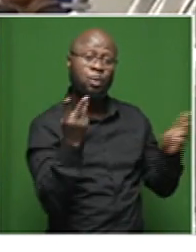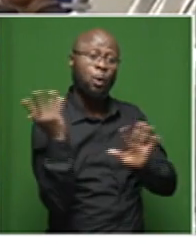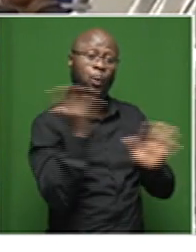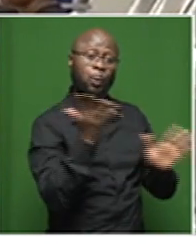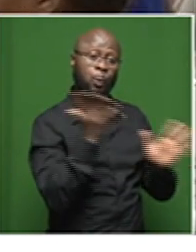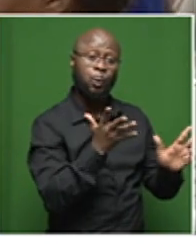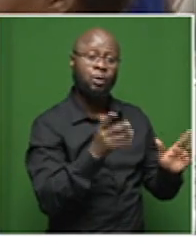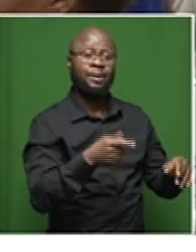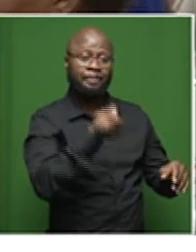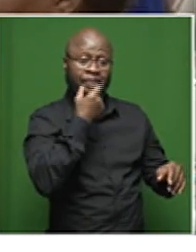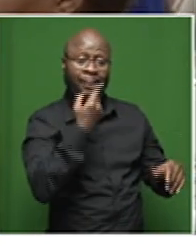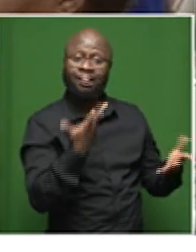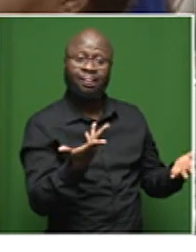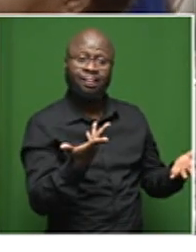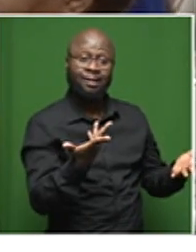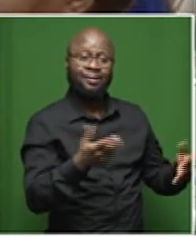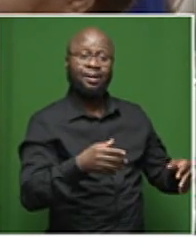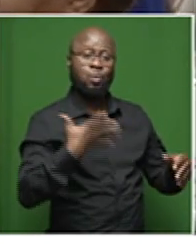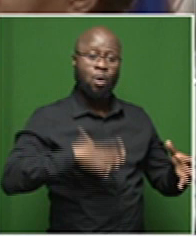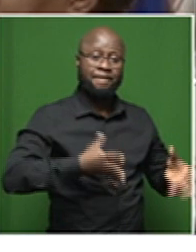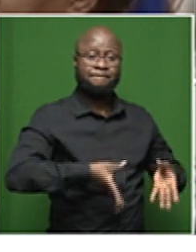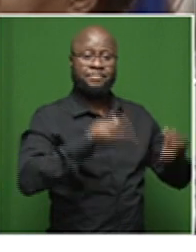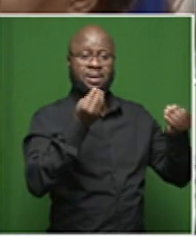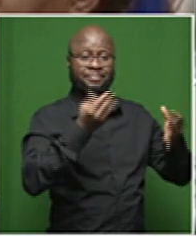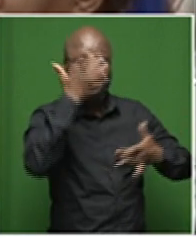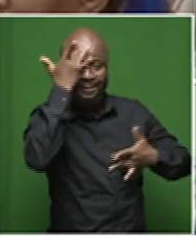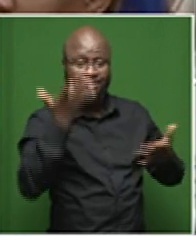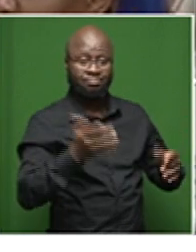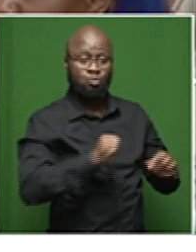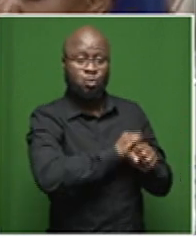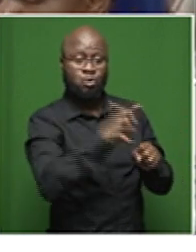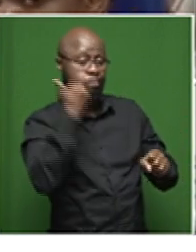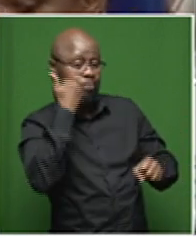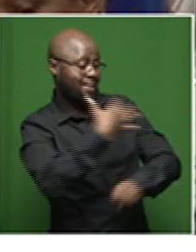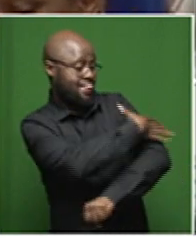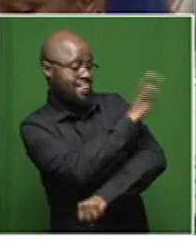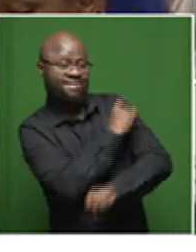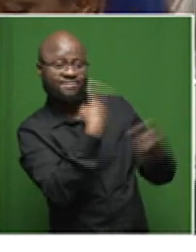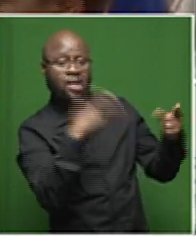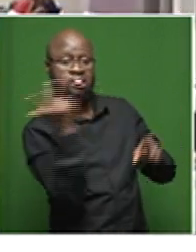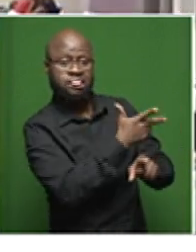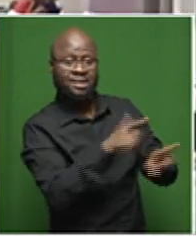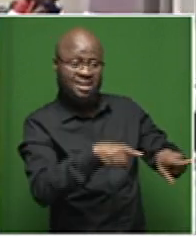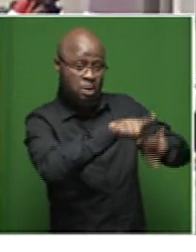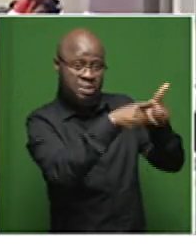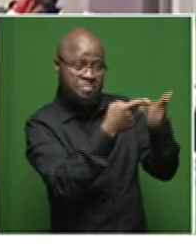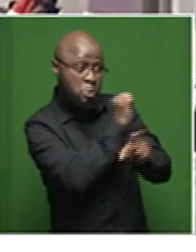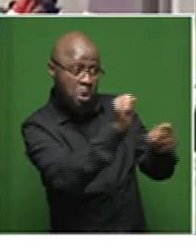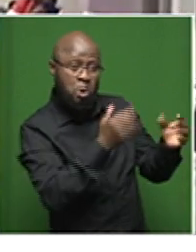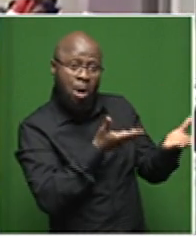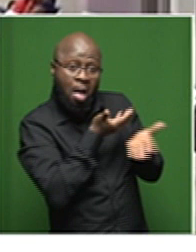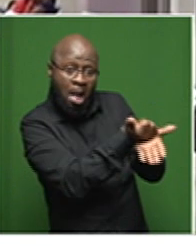treatment, fearing contracting COVID in health facilities. Is it the case with Tlolane's unit? There